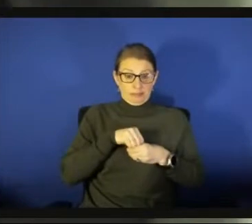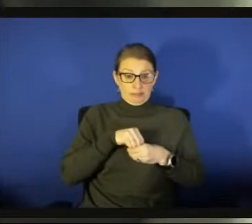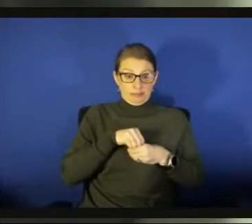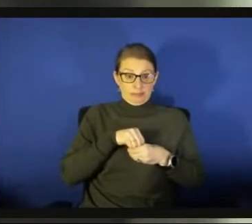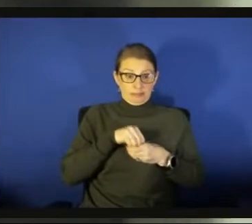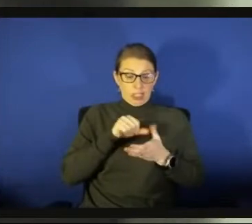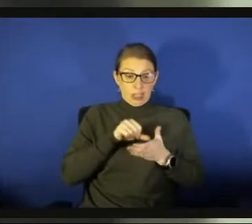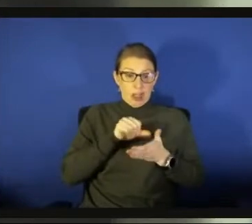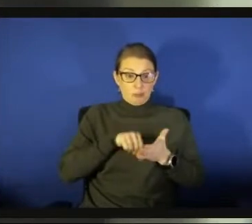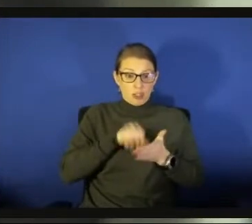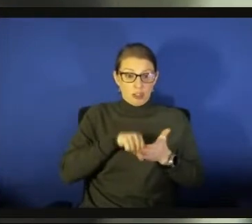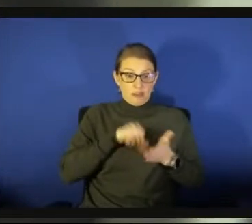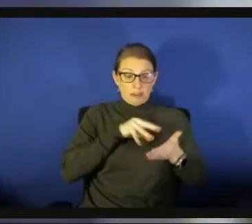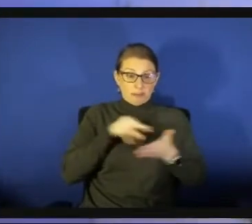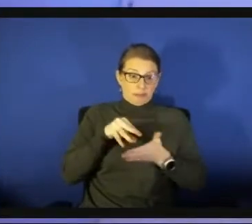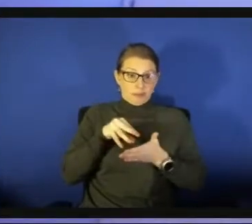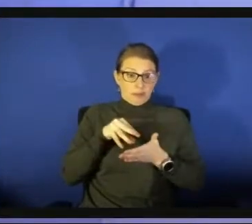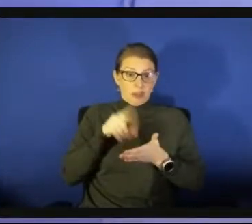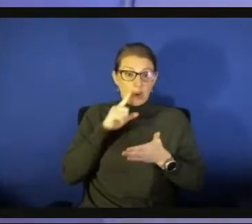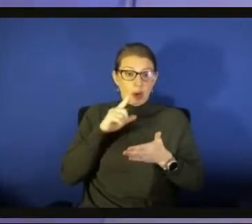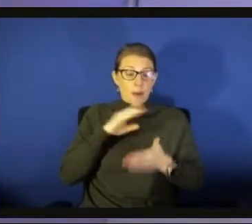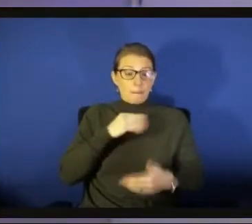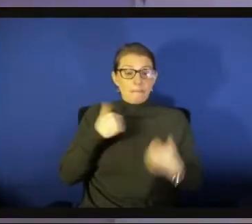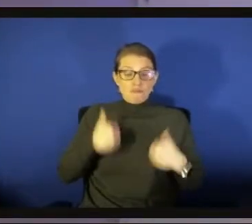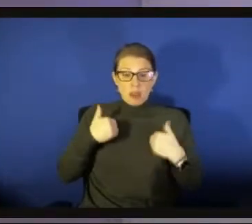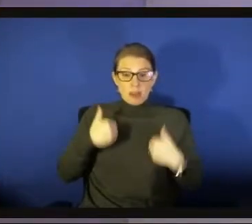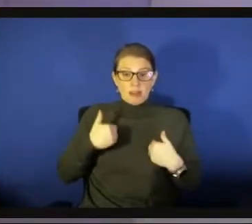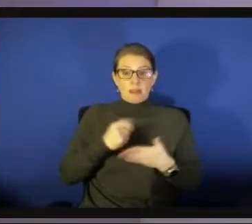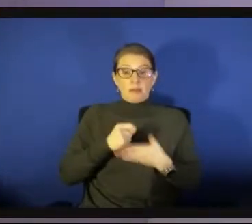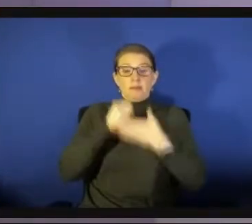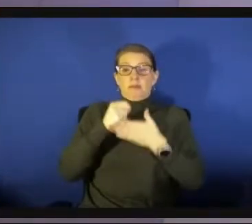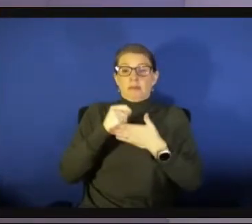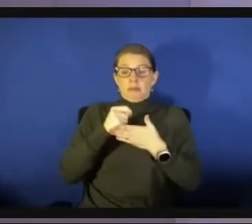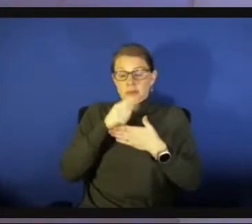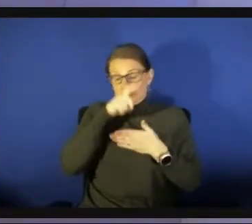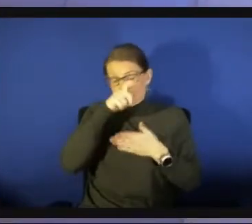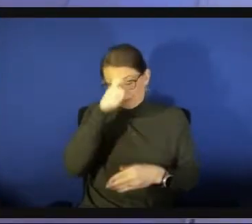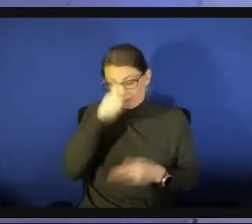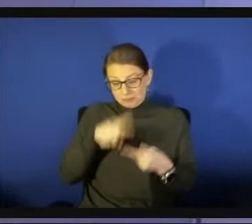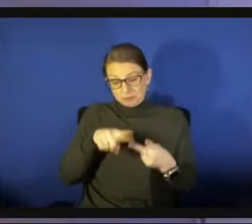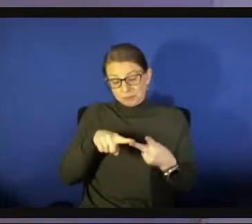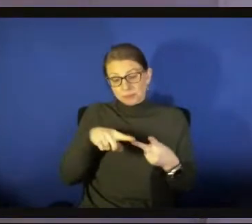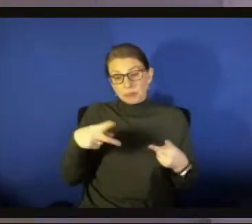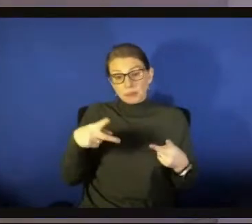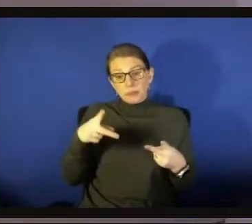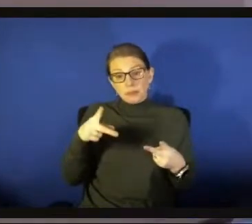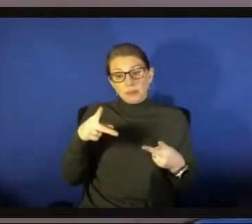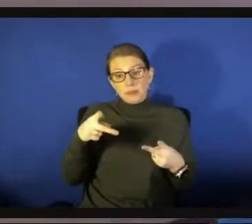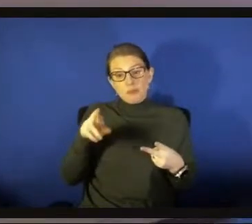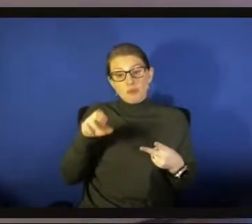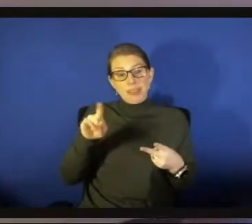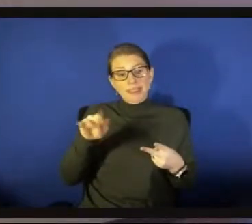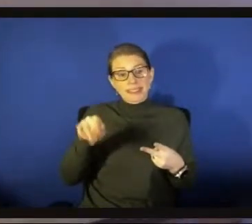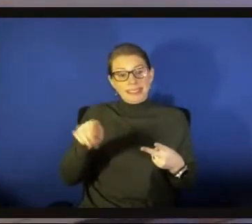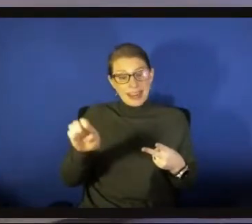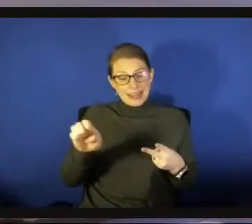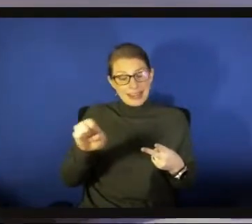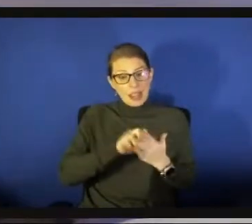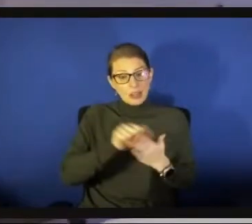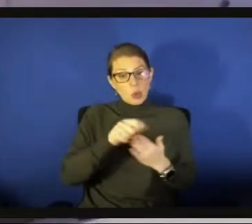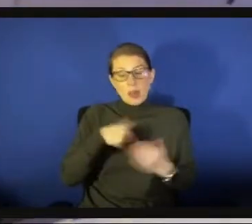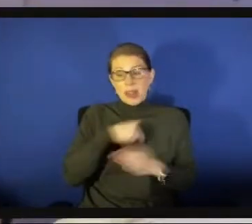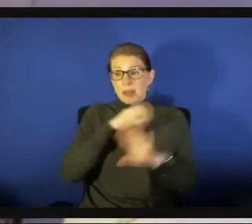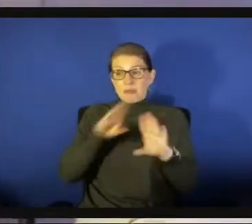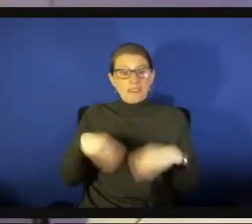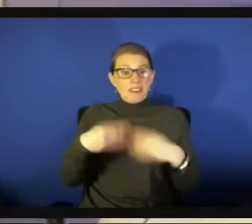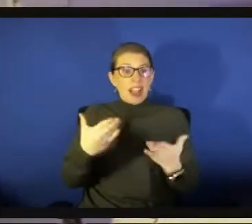about before, brachytherapy for prostate cancer. It's important to come to the health system because we offer all the treatment options for all types of